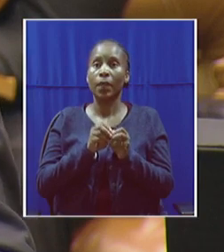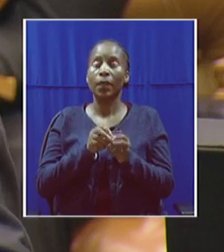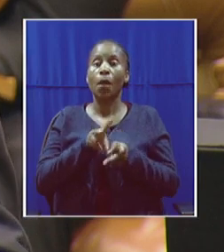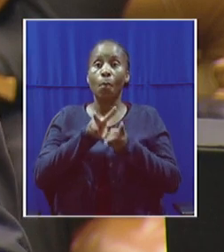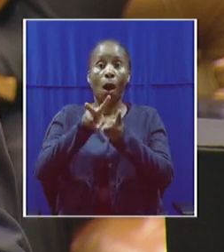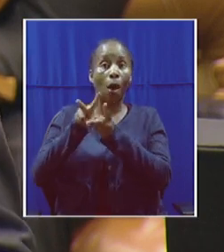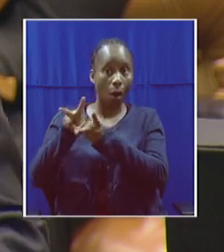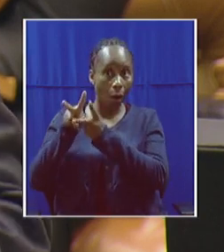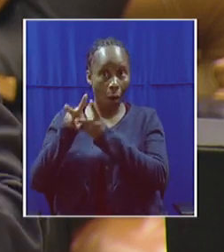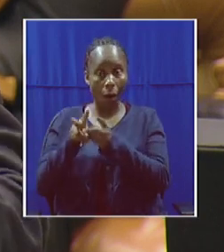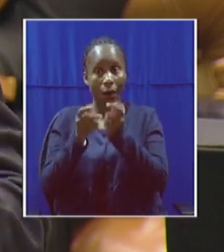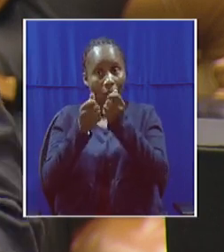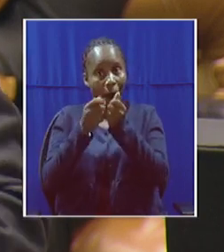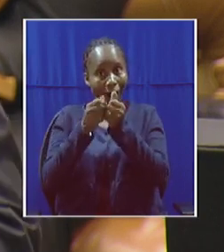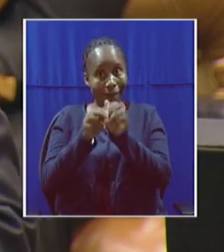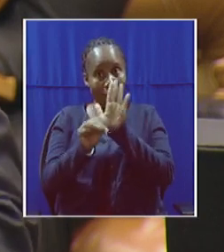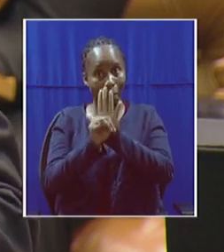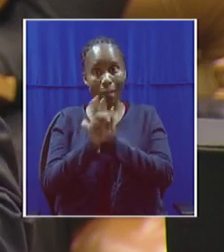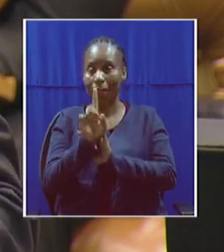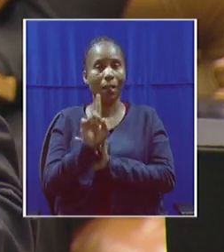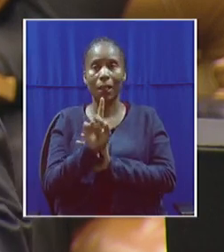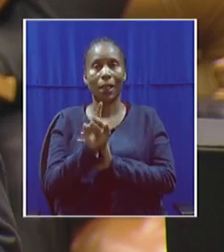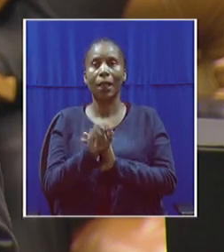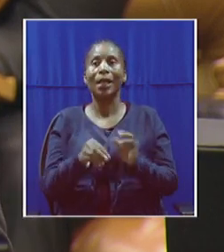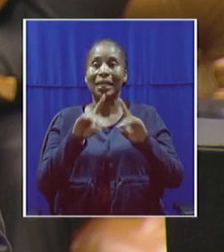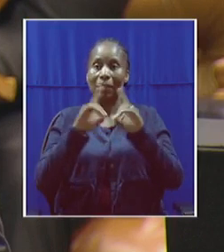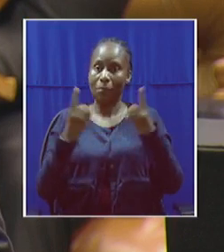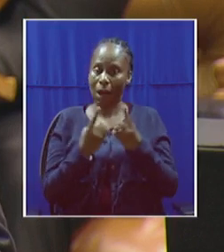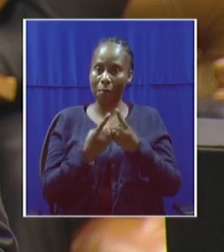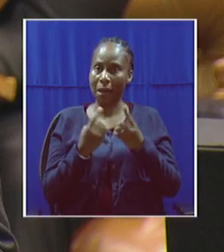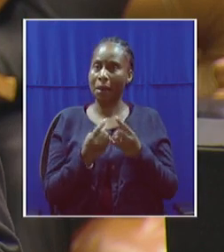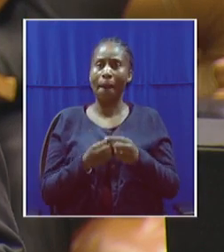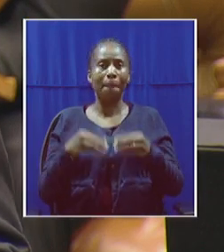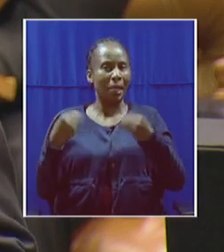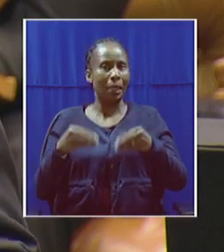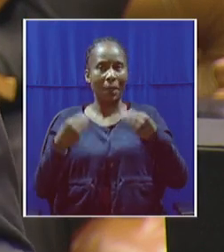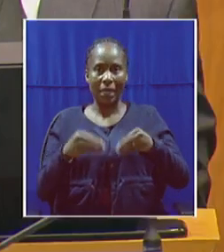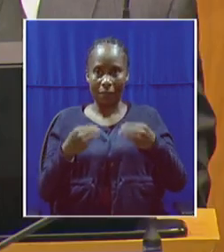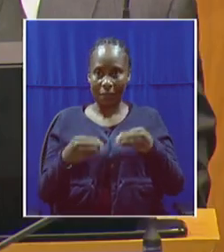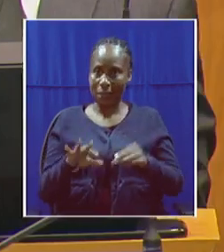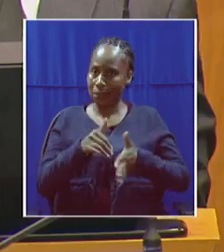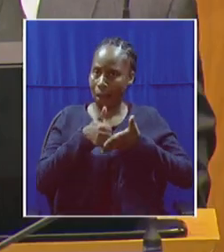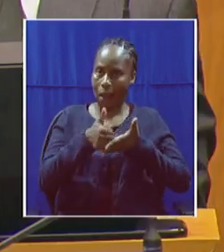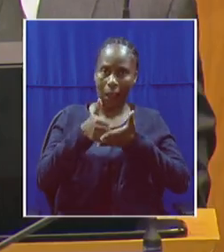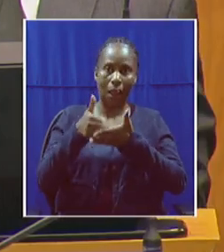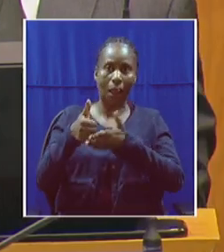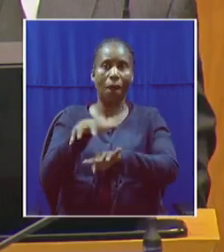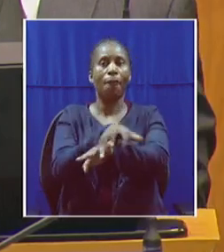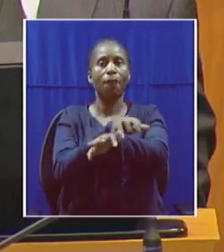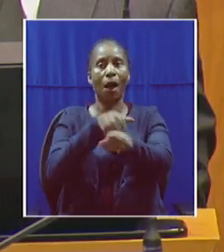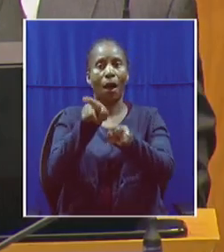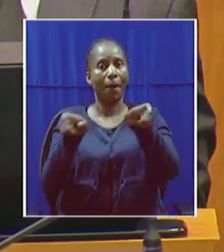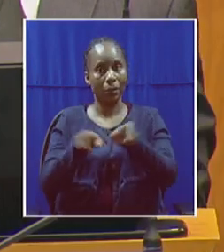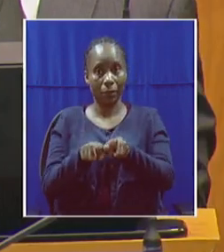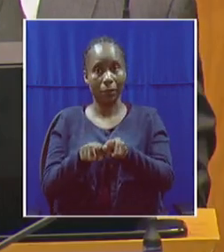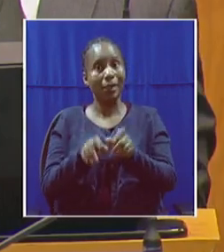very very busy in recognition of this being the planting season in assisting the farmers and the farmers know that